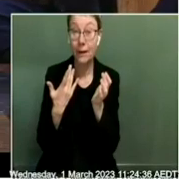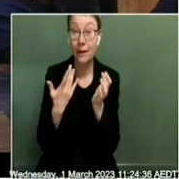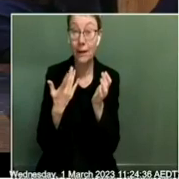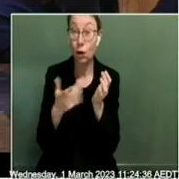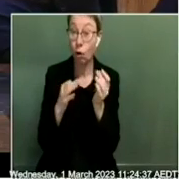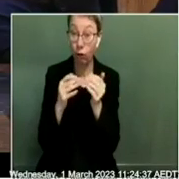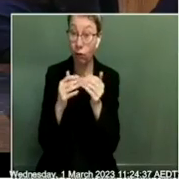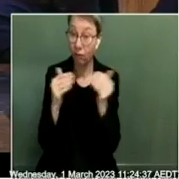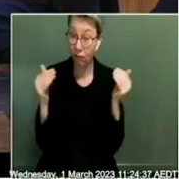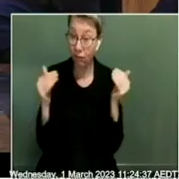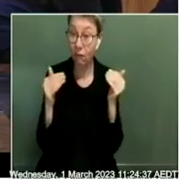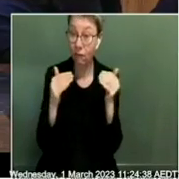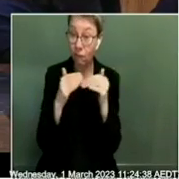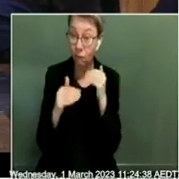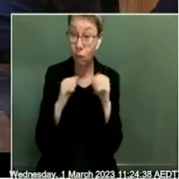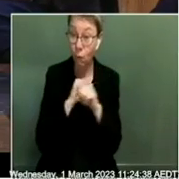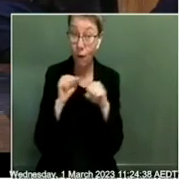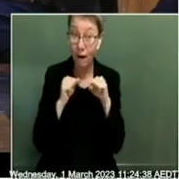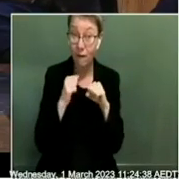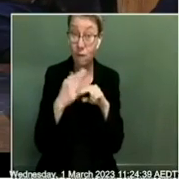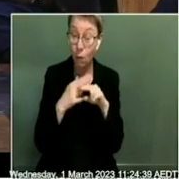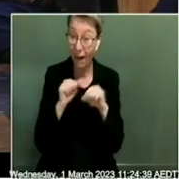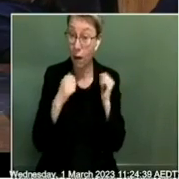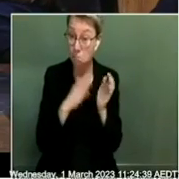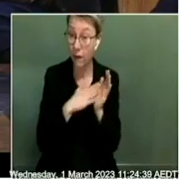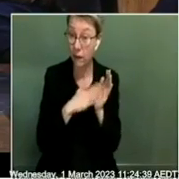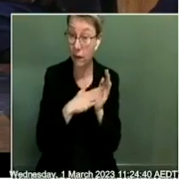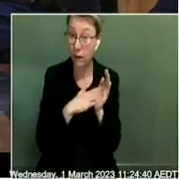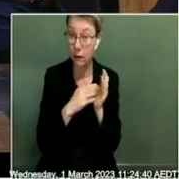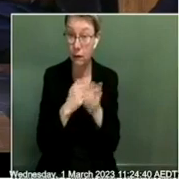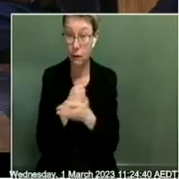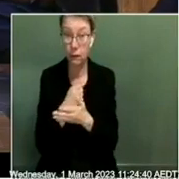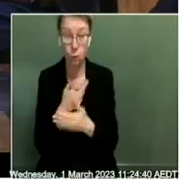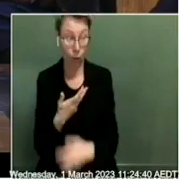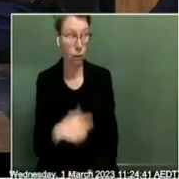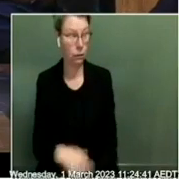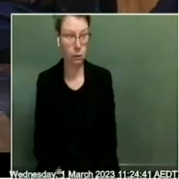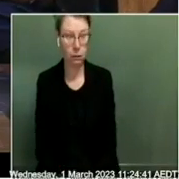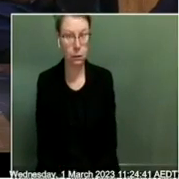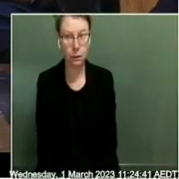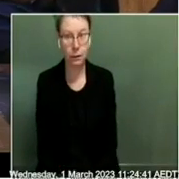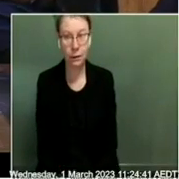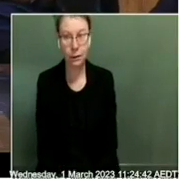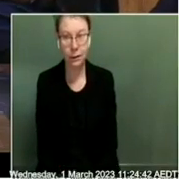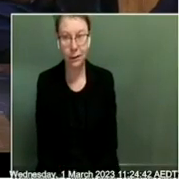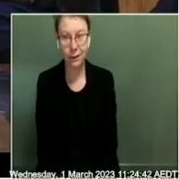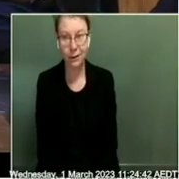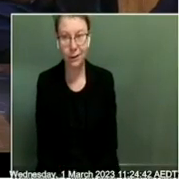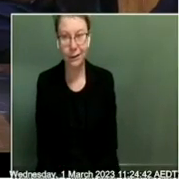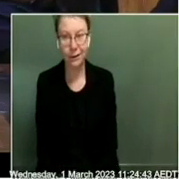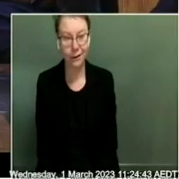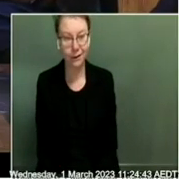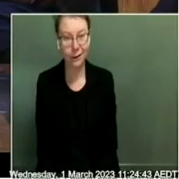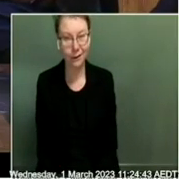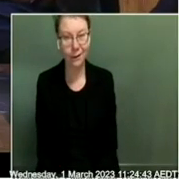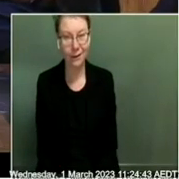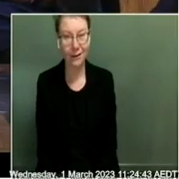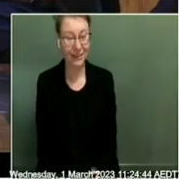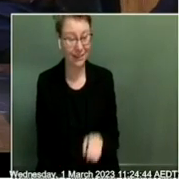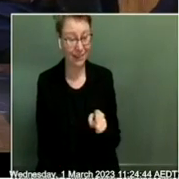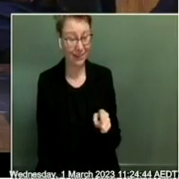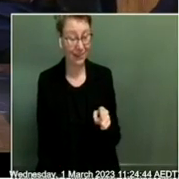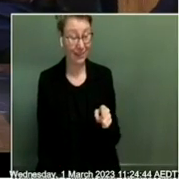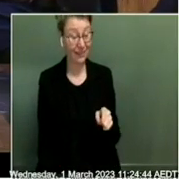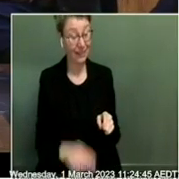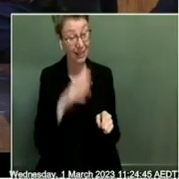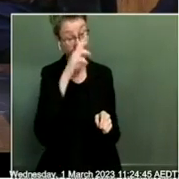Honestly? Well, she certainly was in... She had no rights in her early life. None